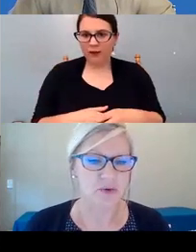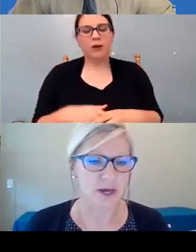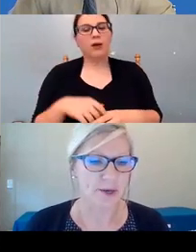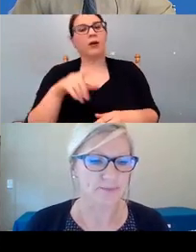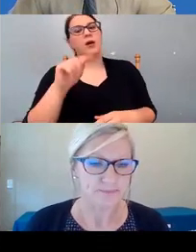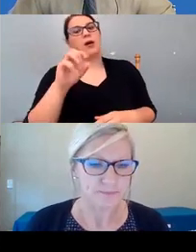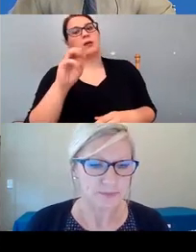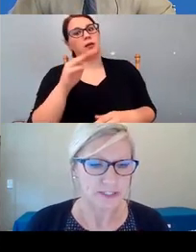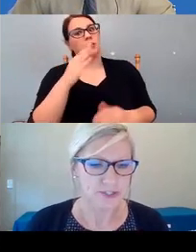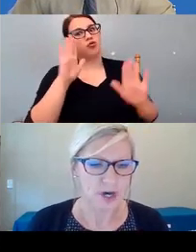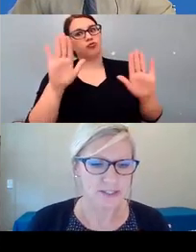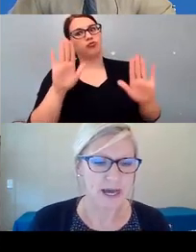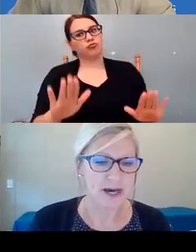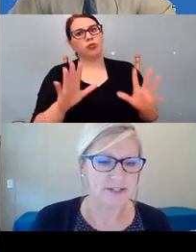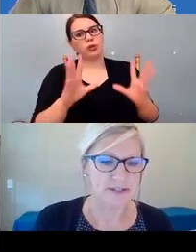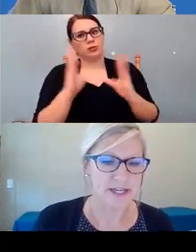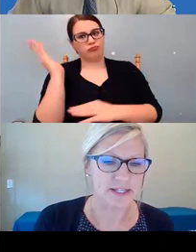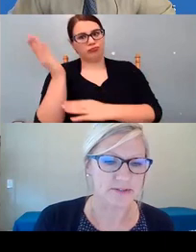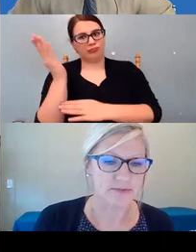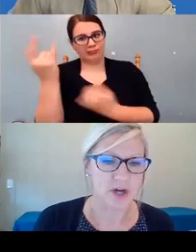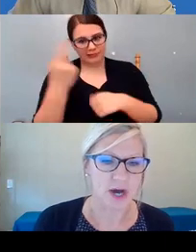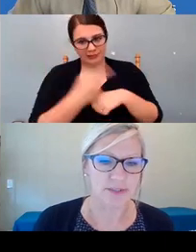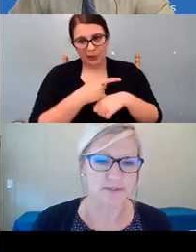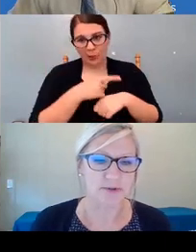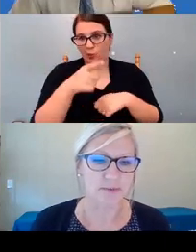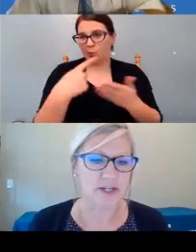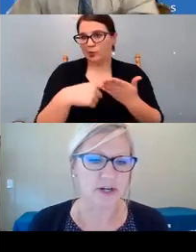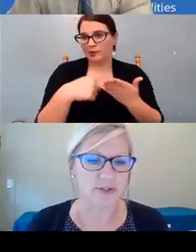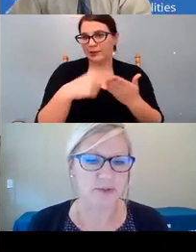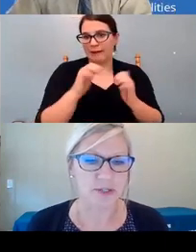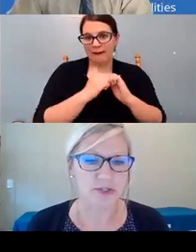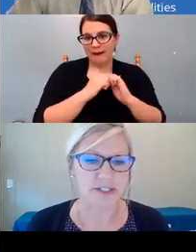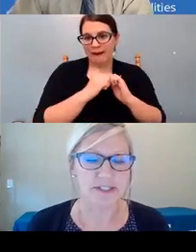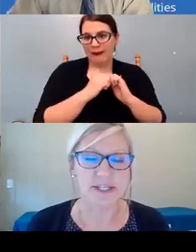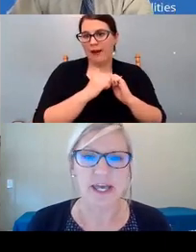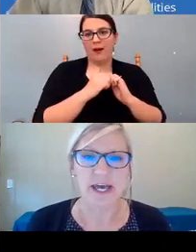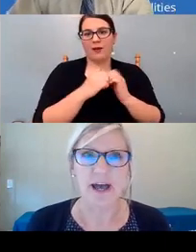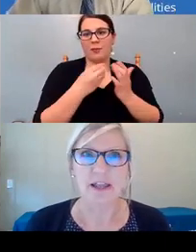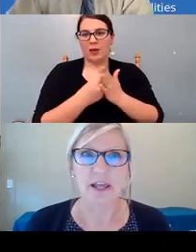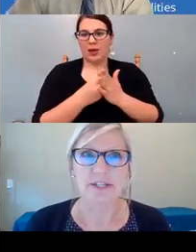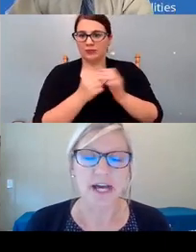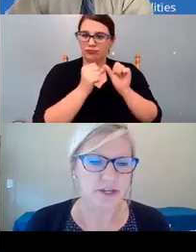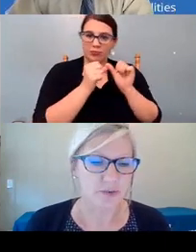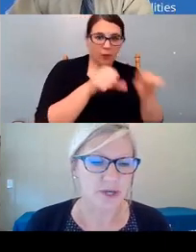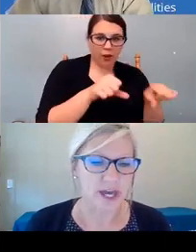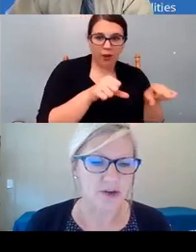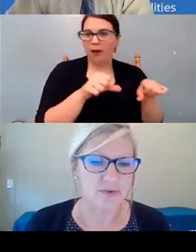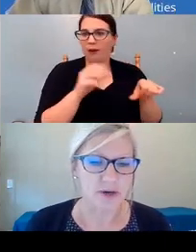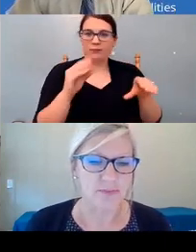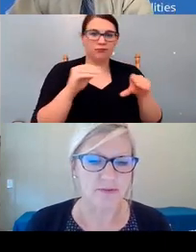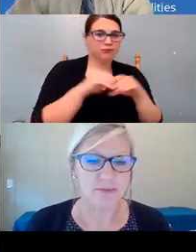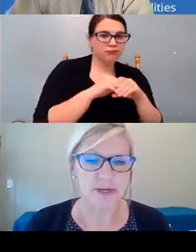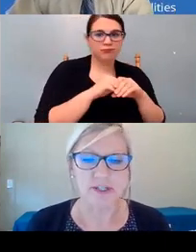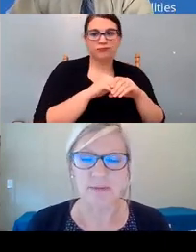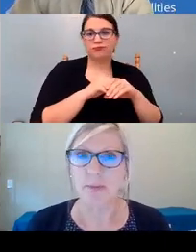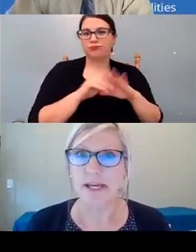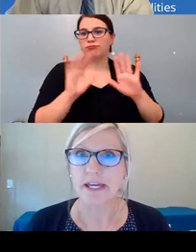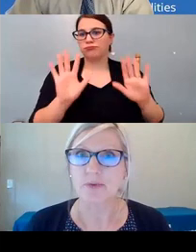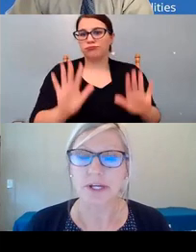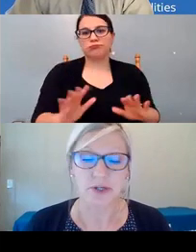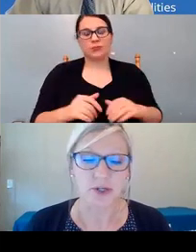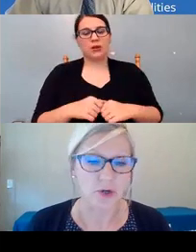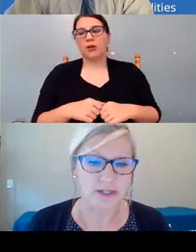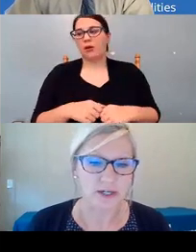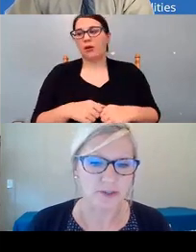today. You talked about the different options for making contributions. I loved how you gave information about